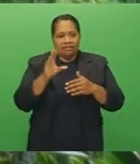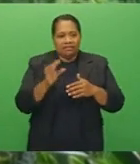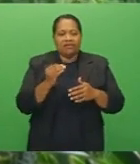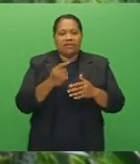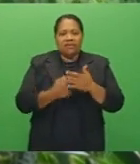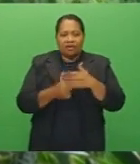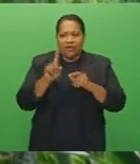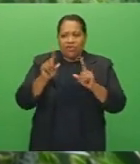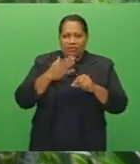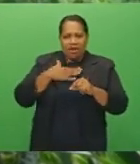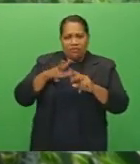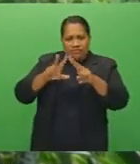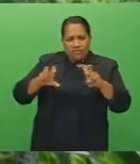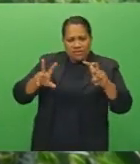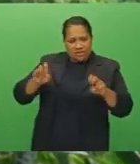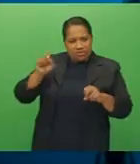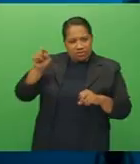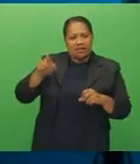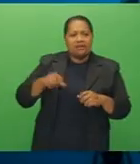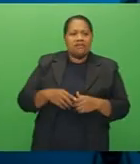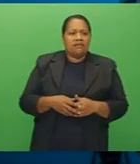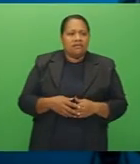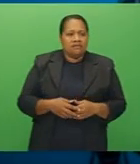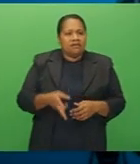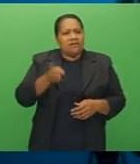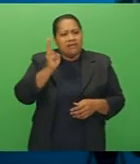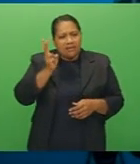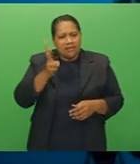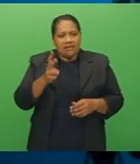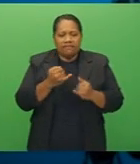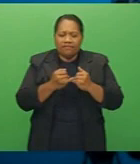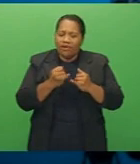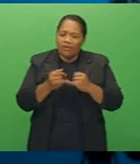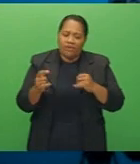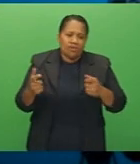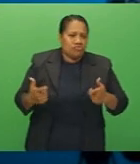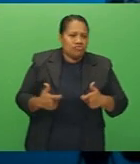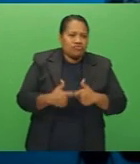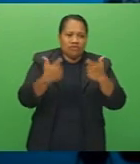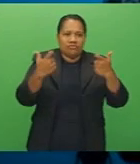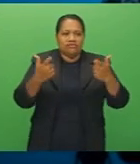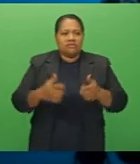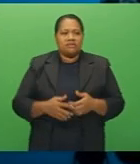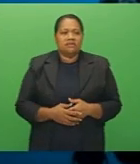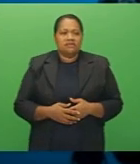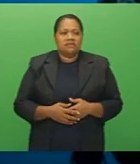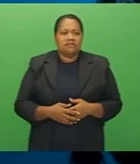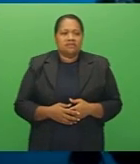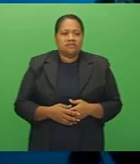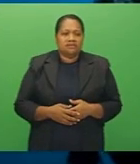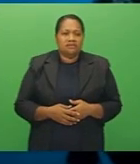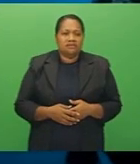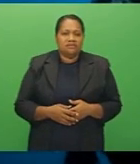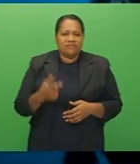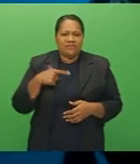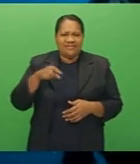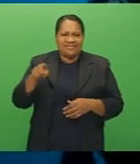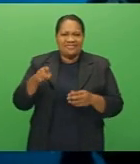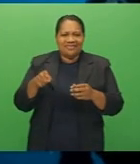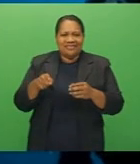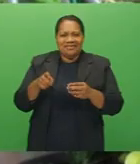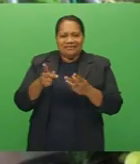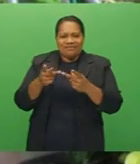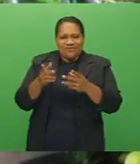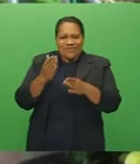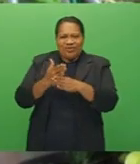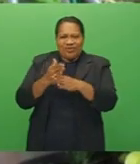there. But it was, again, very, very challenging, and in some of these places they're very male-dominated and where they don't